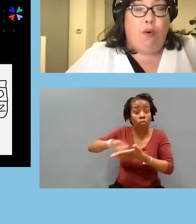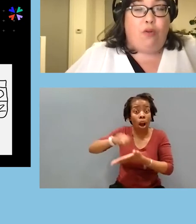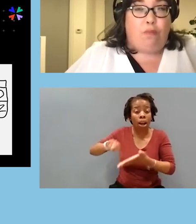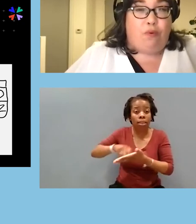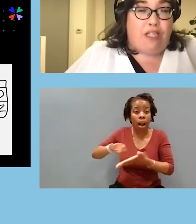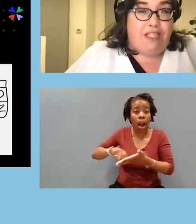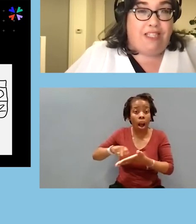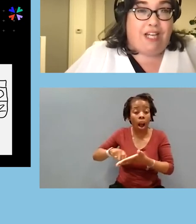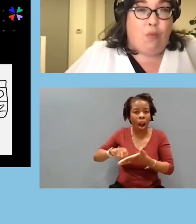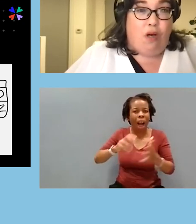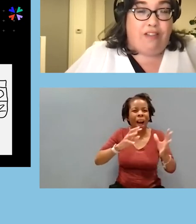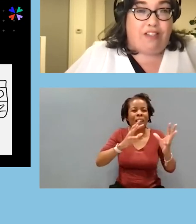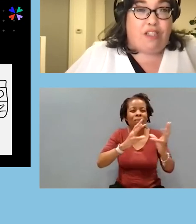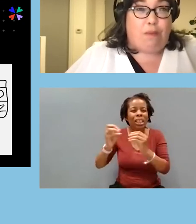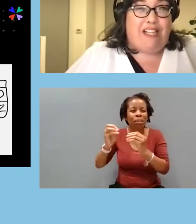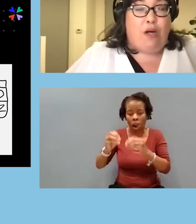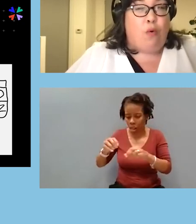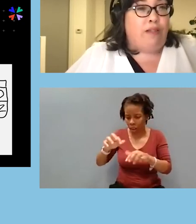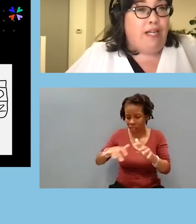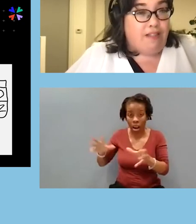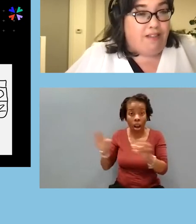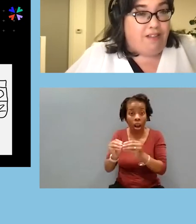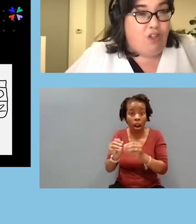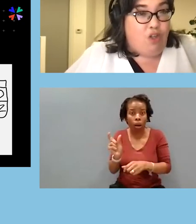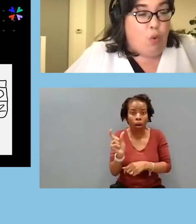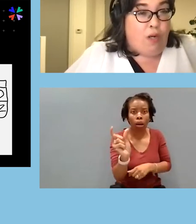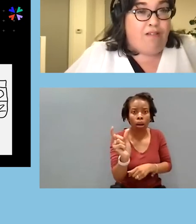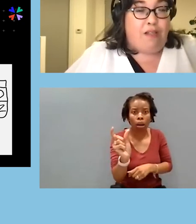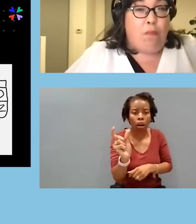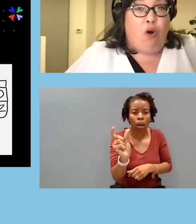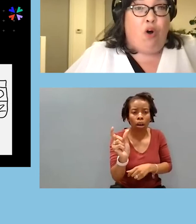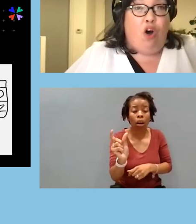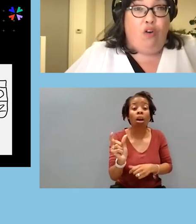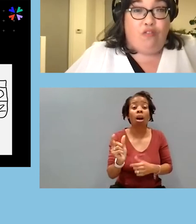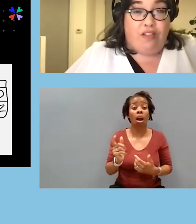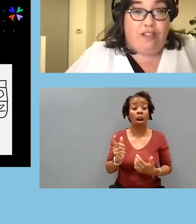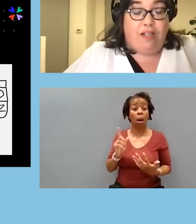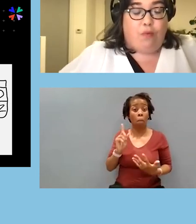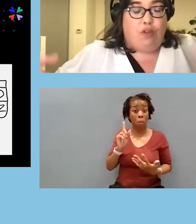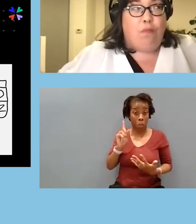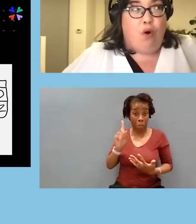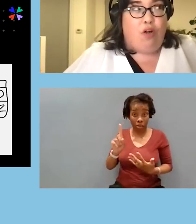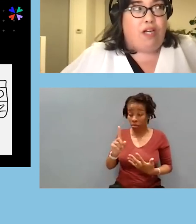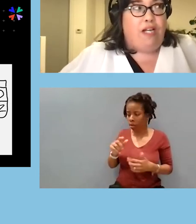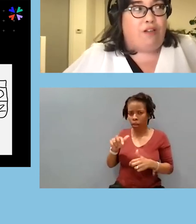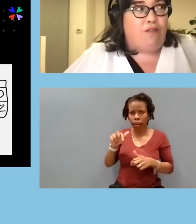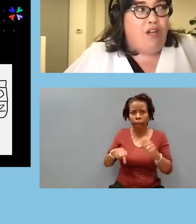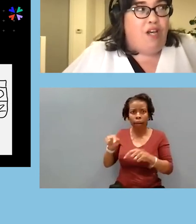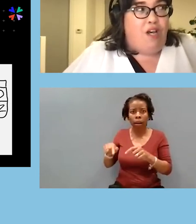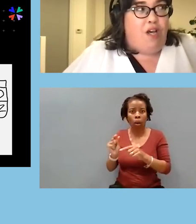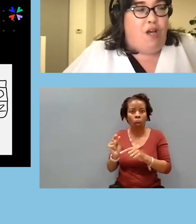use multiple keys at once to spell out one letter. Whereas more often,